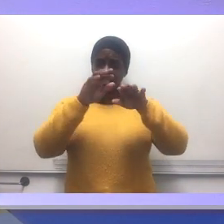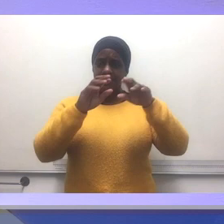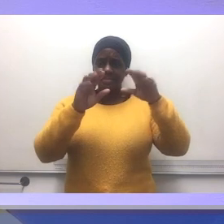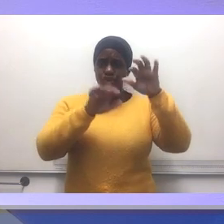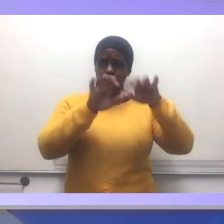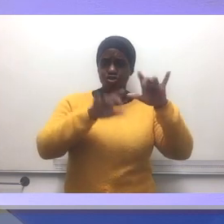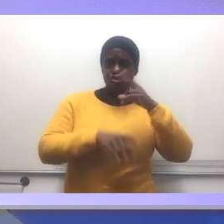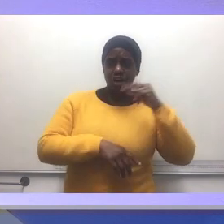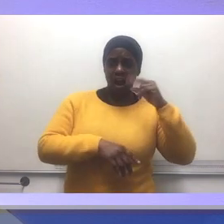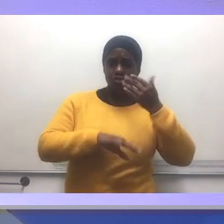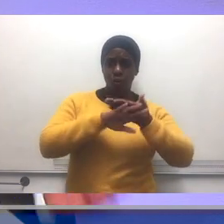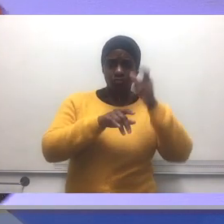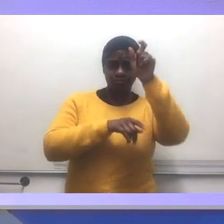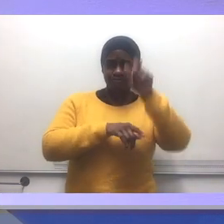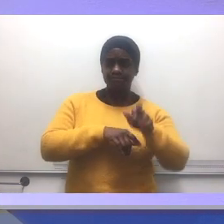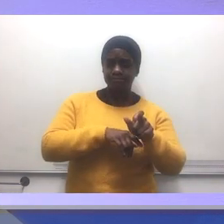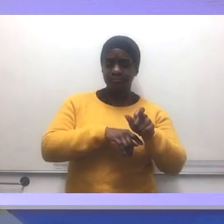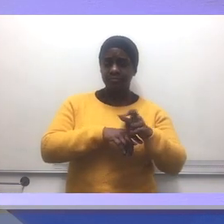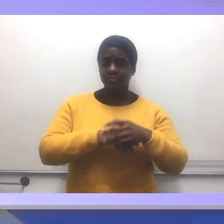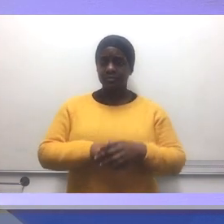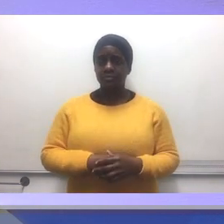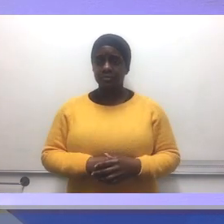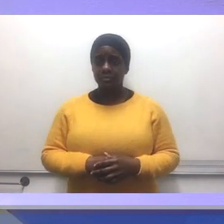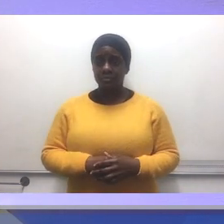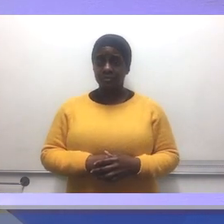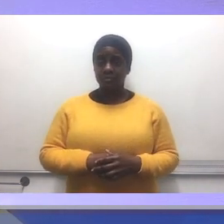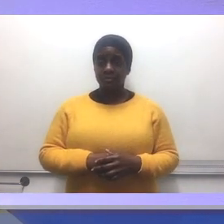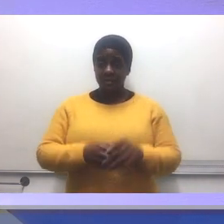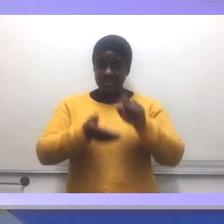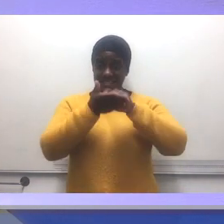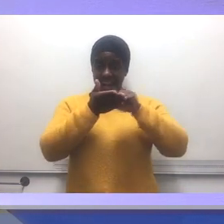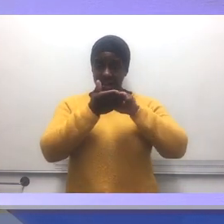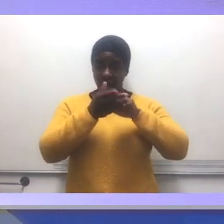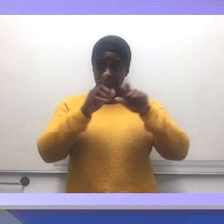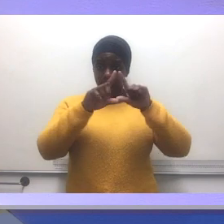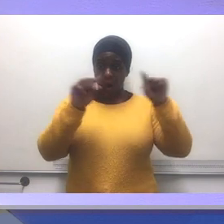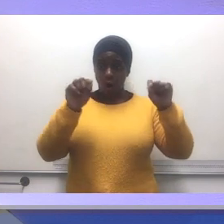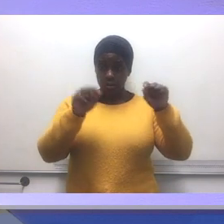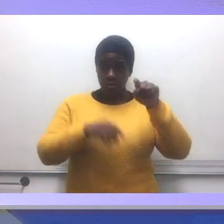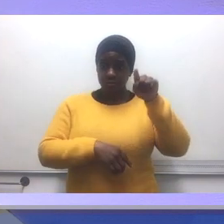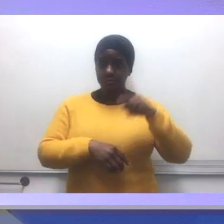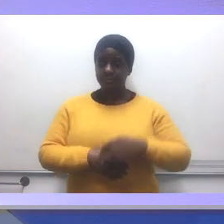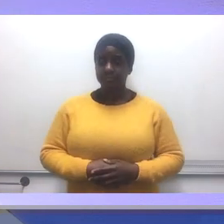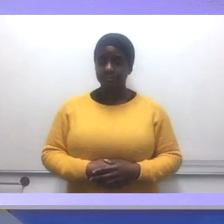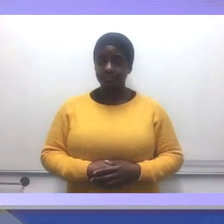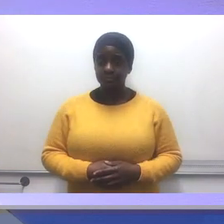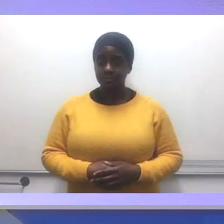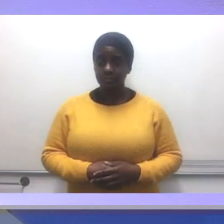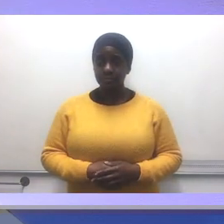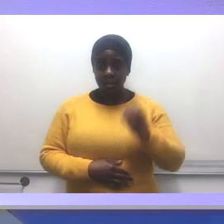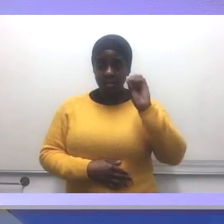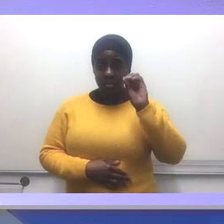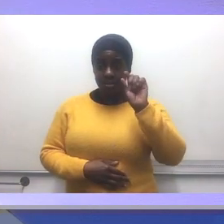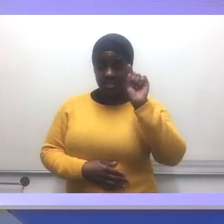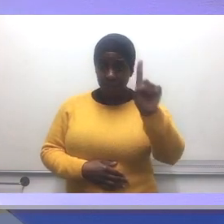up right now? Right now, as I'm waiting for you, sign up that chat right now, that card right now. Submit that card